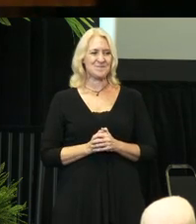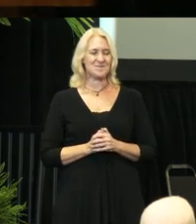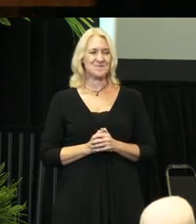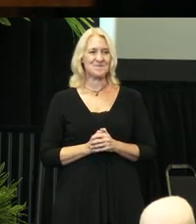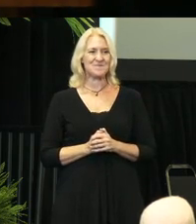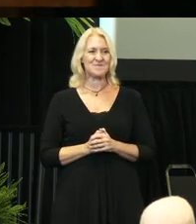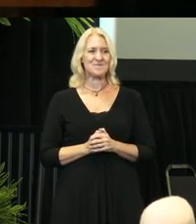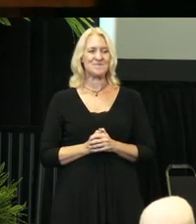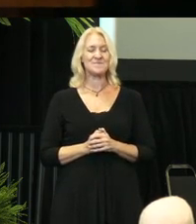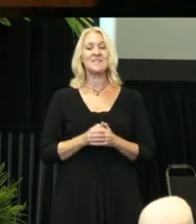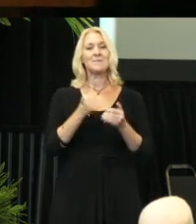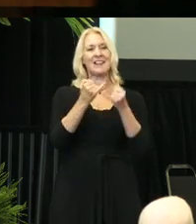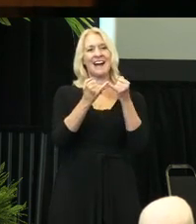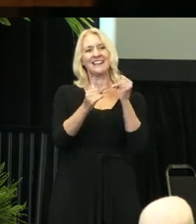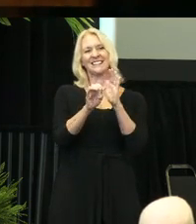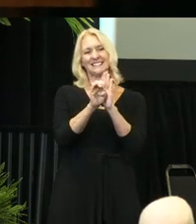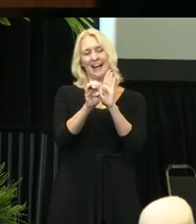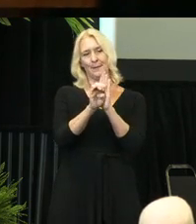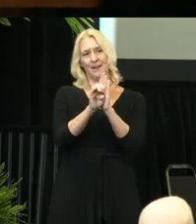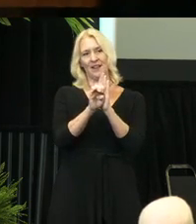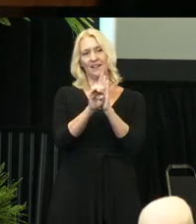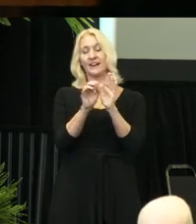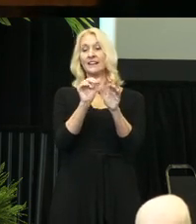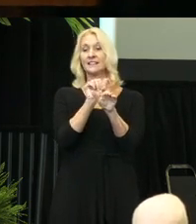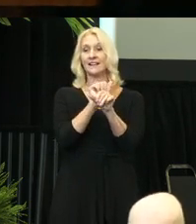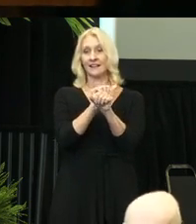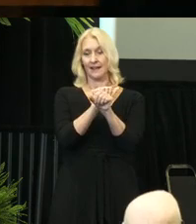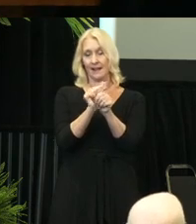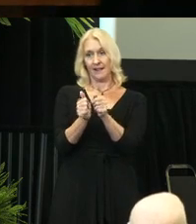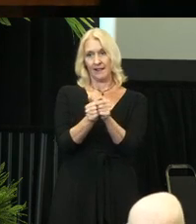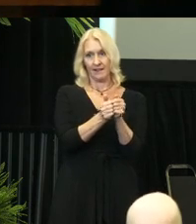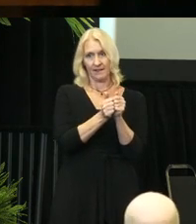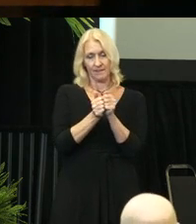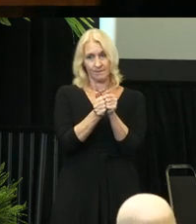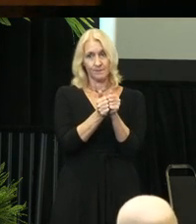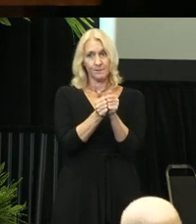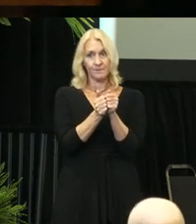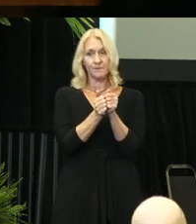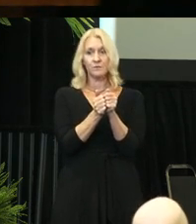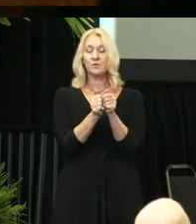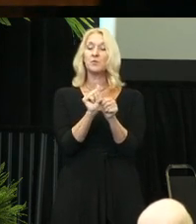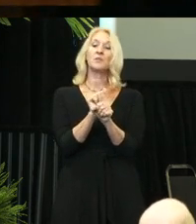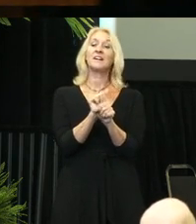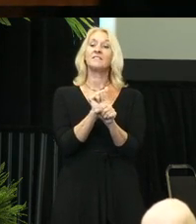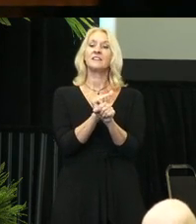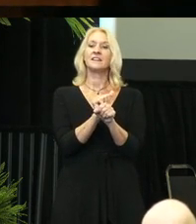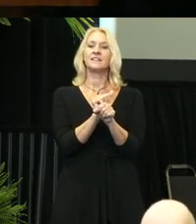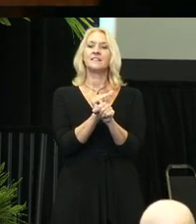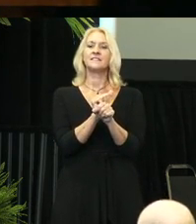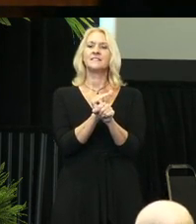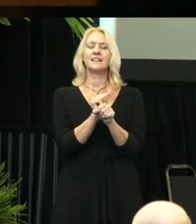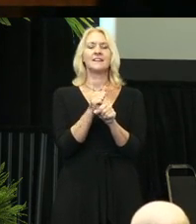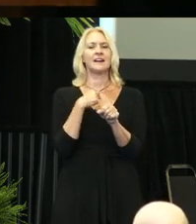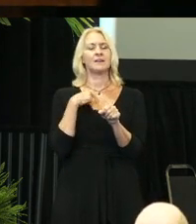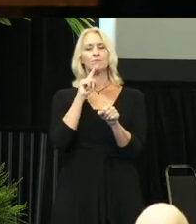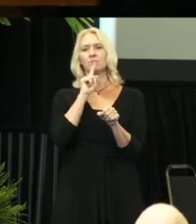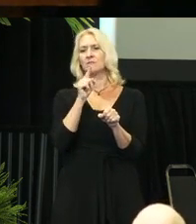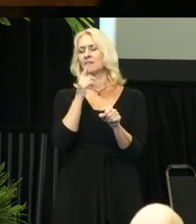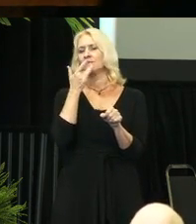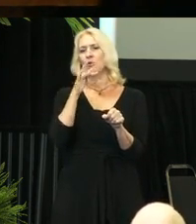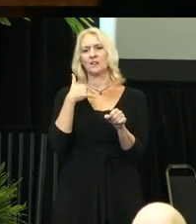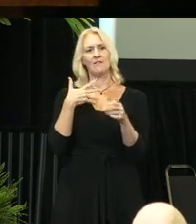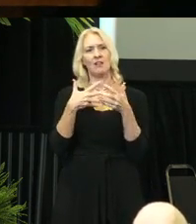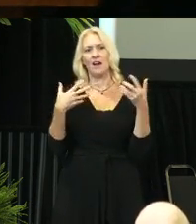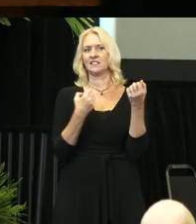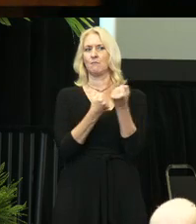The last example I want to talk about with collaborative efforts, well, again, with the unwavering support from everyone around me,